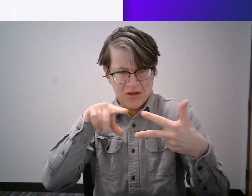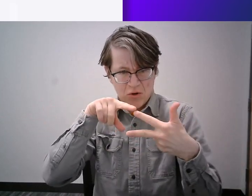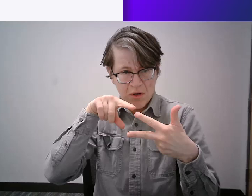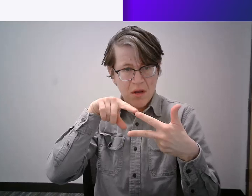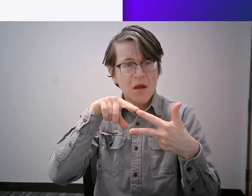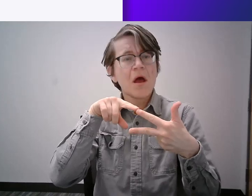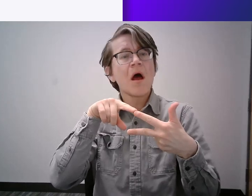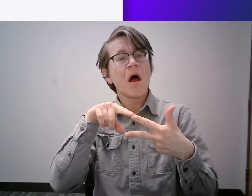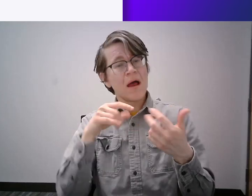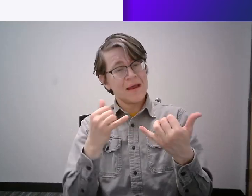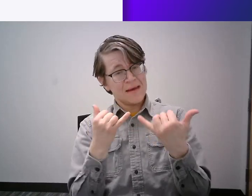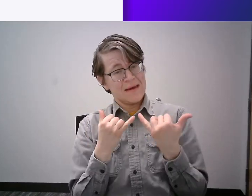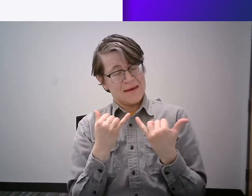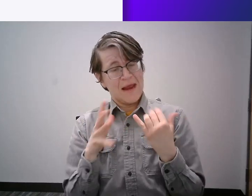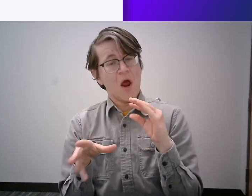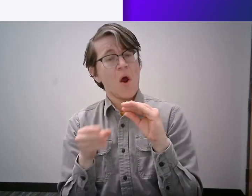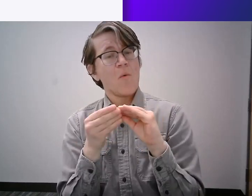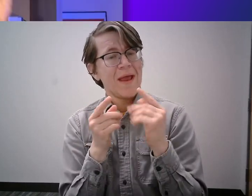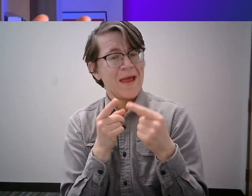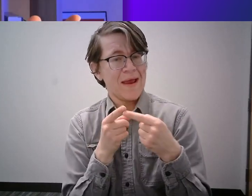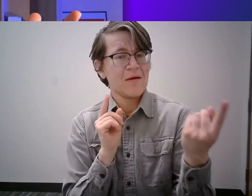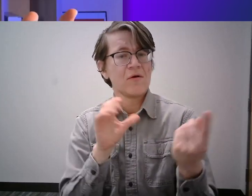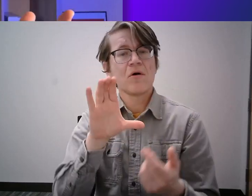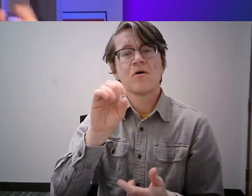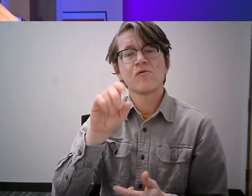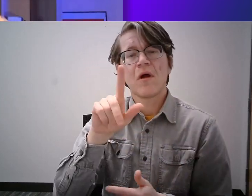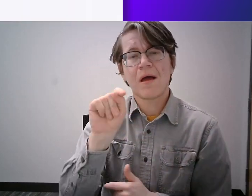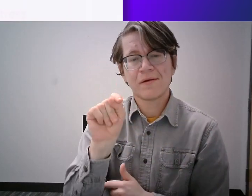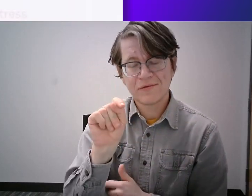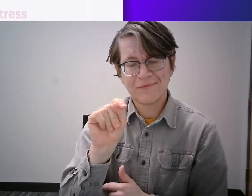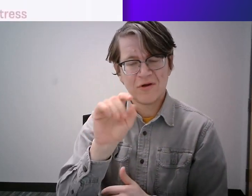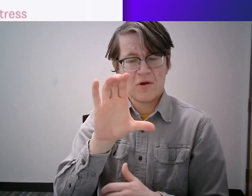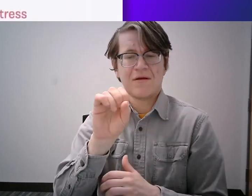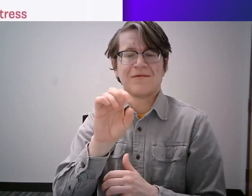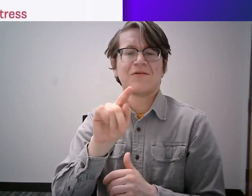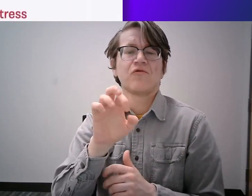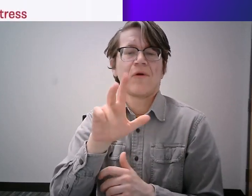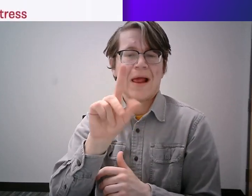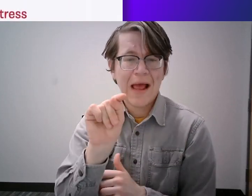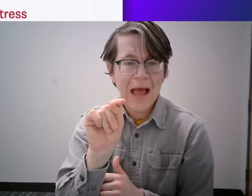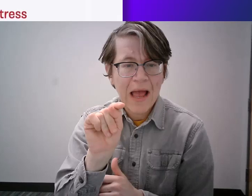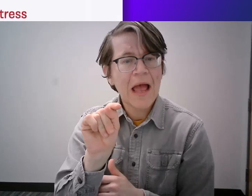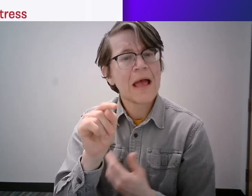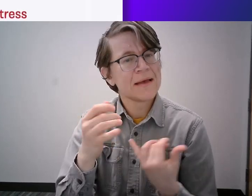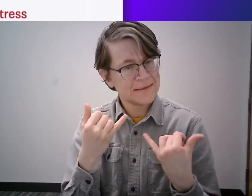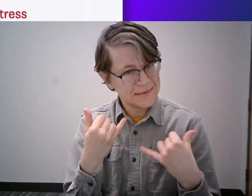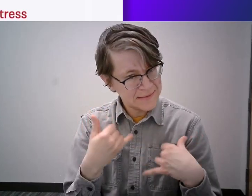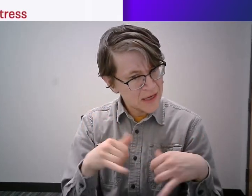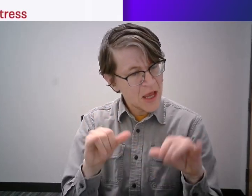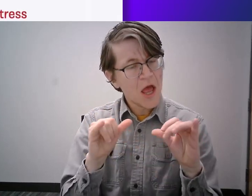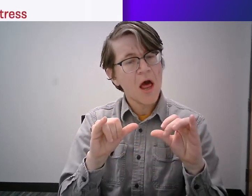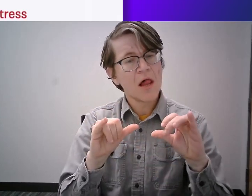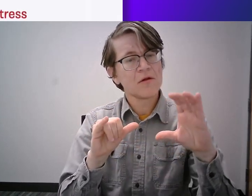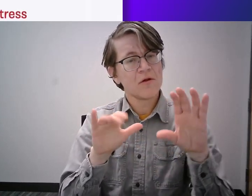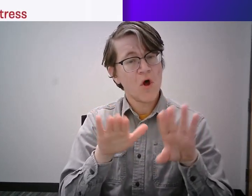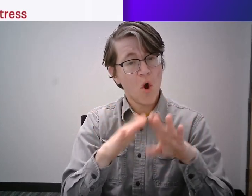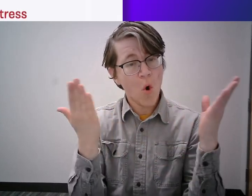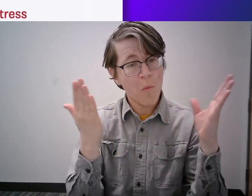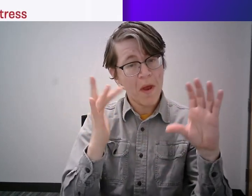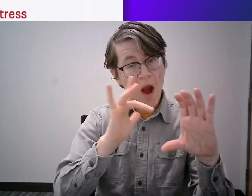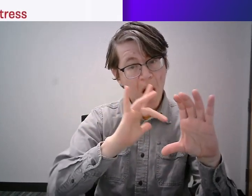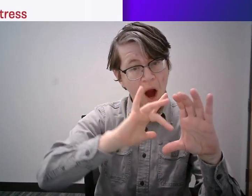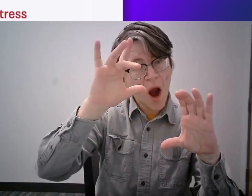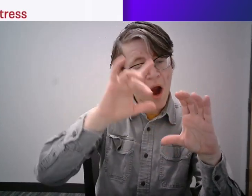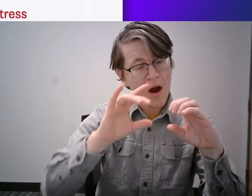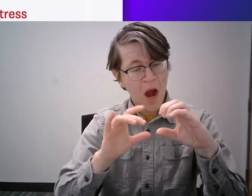we add some contrast and serifs, the open apertures are still there, the diagonal stress now clearly